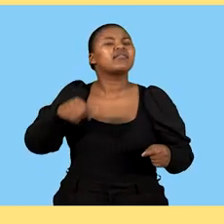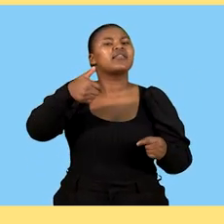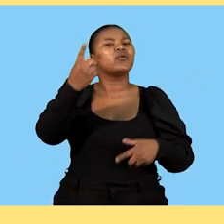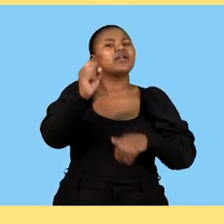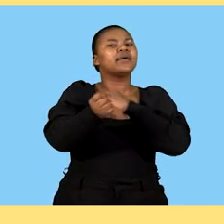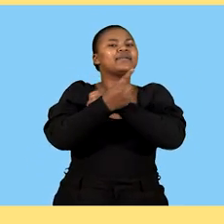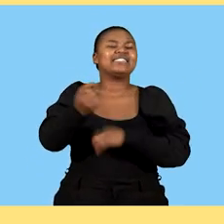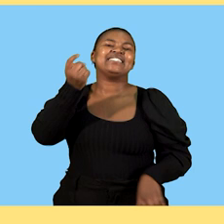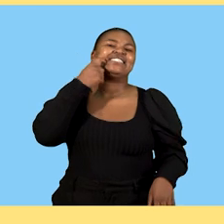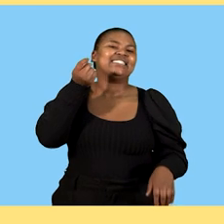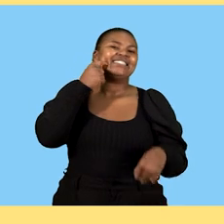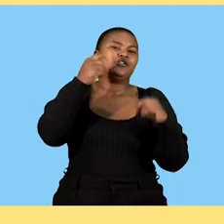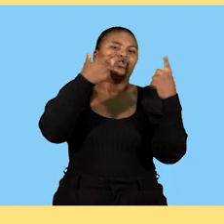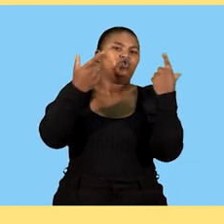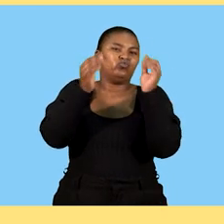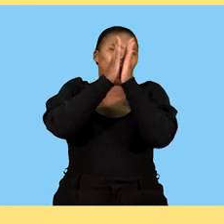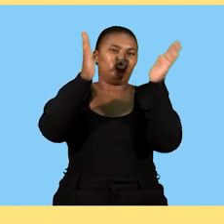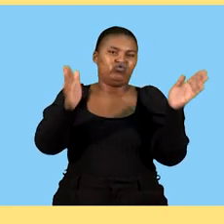have a liability in our hands,